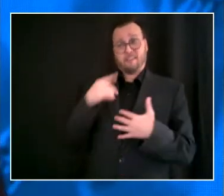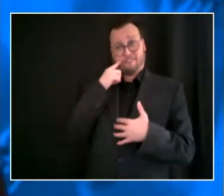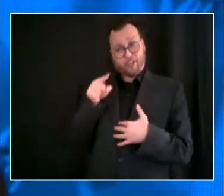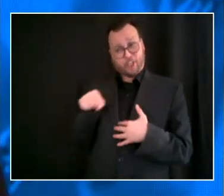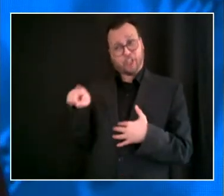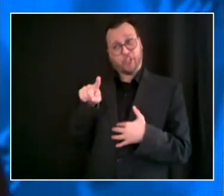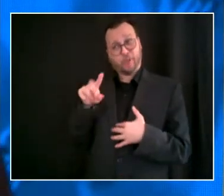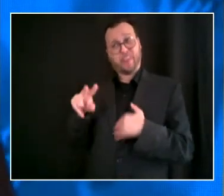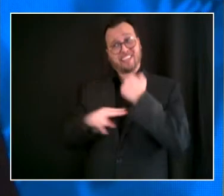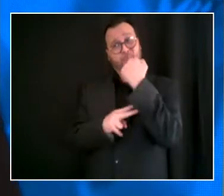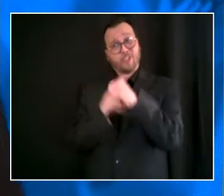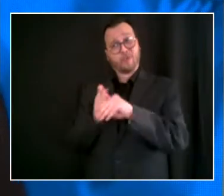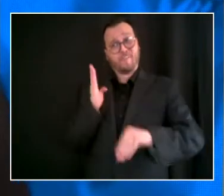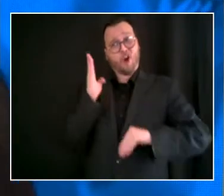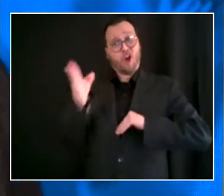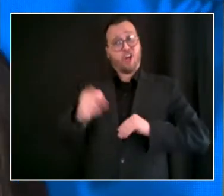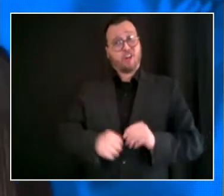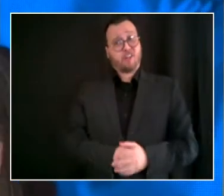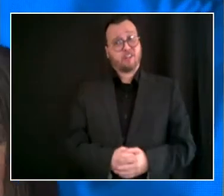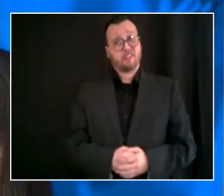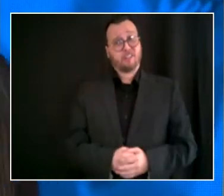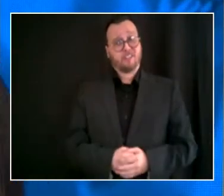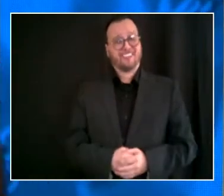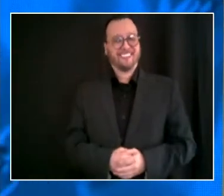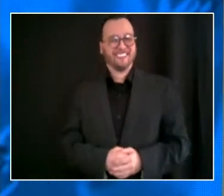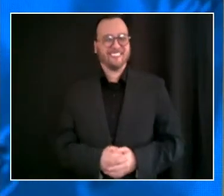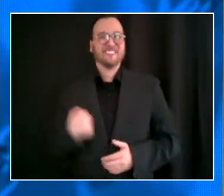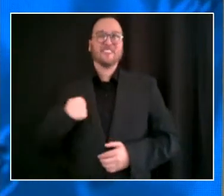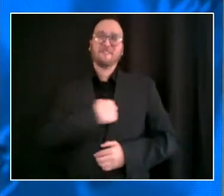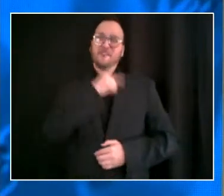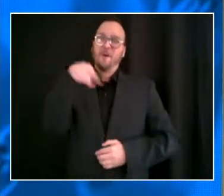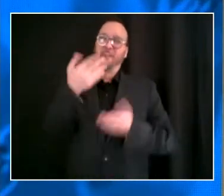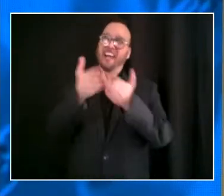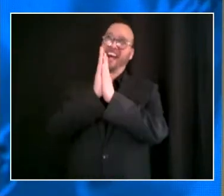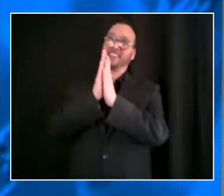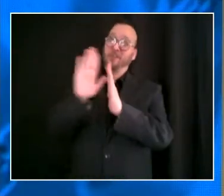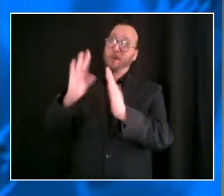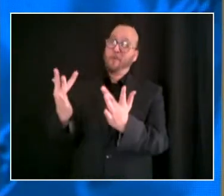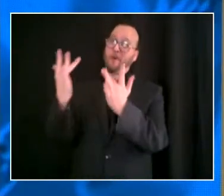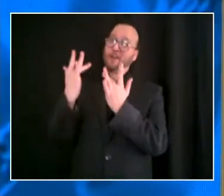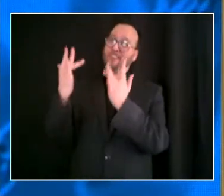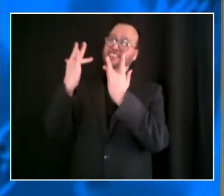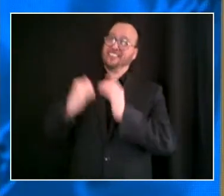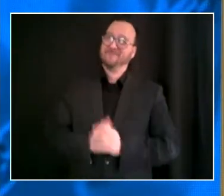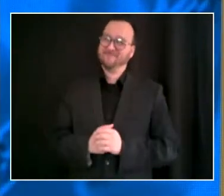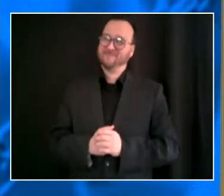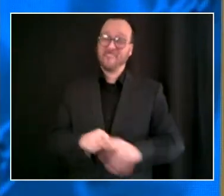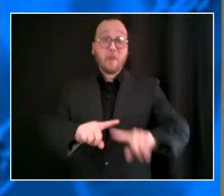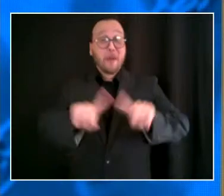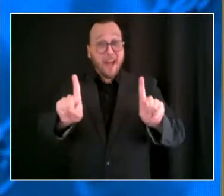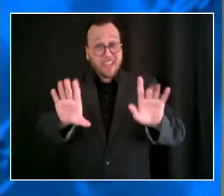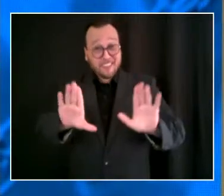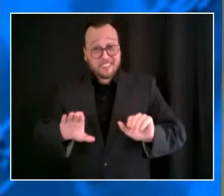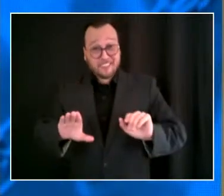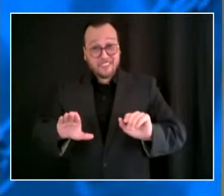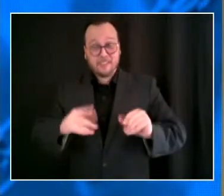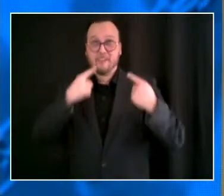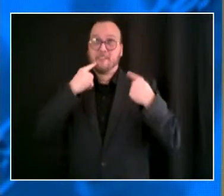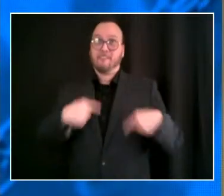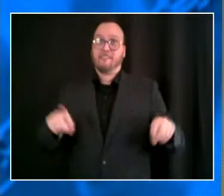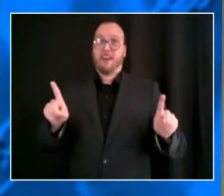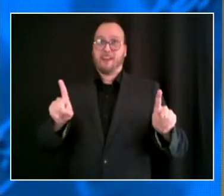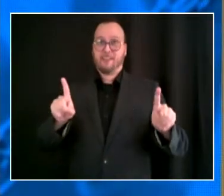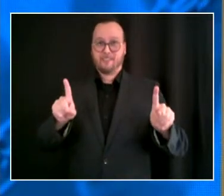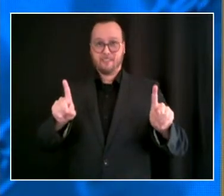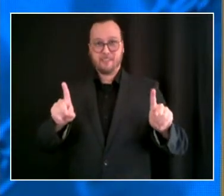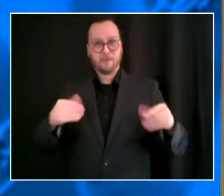far. So we only ask your mercy. But finally, how